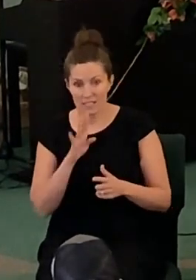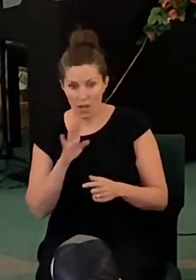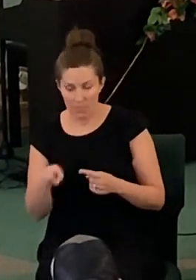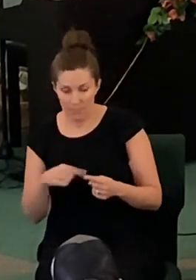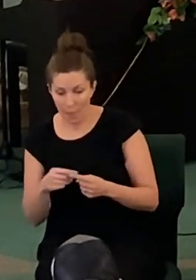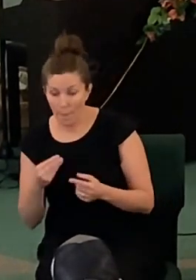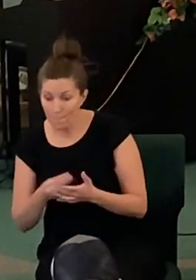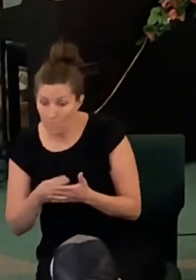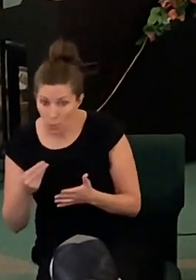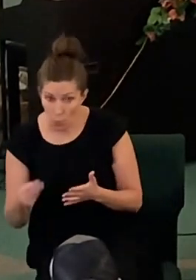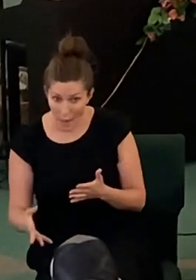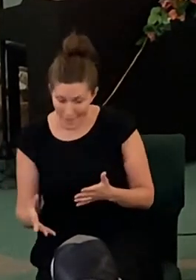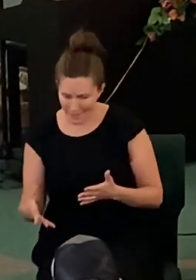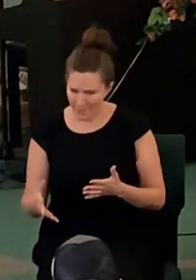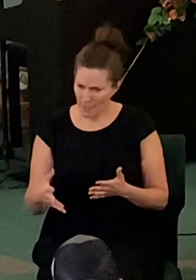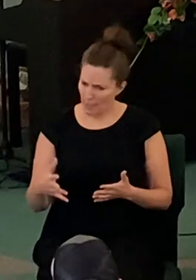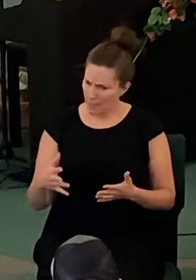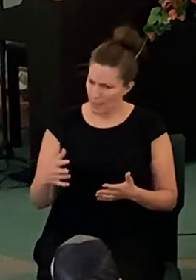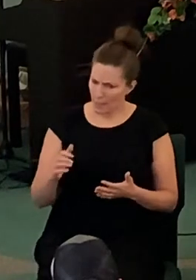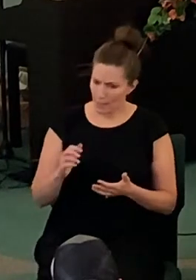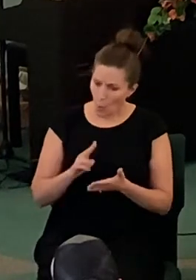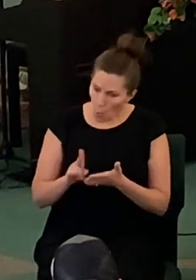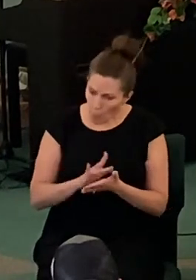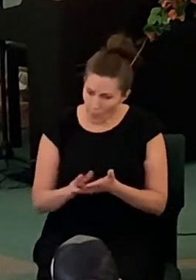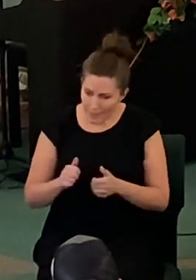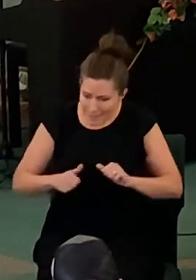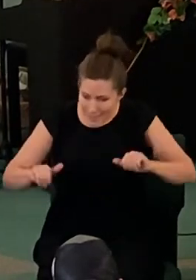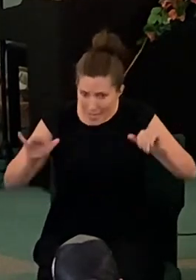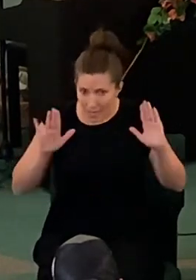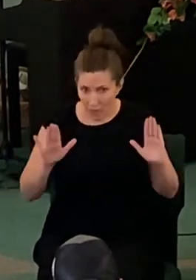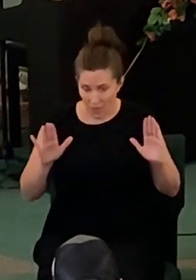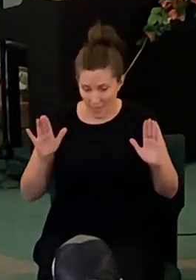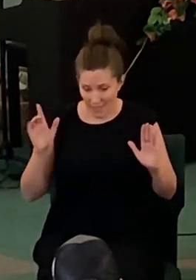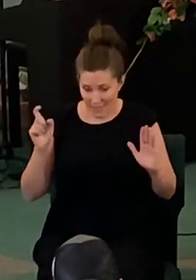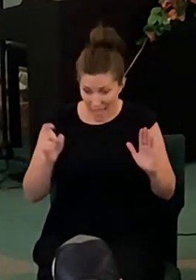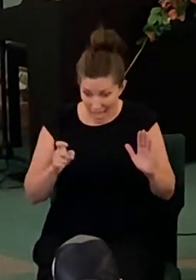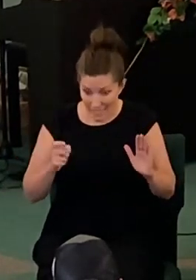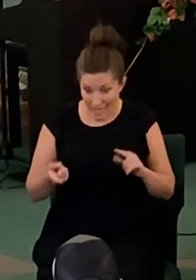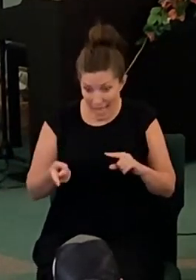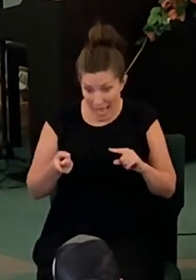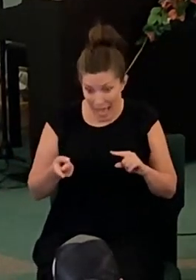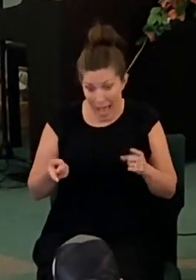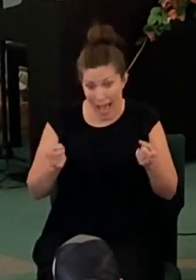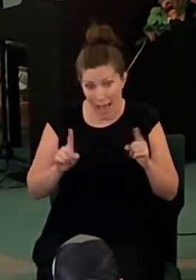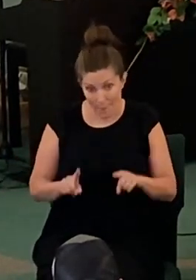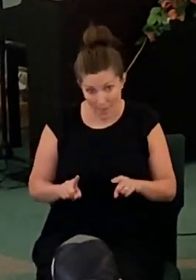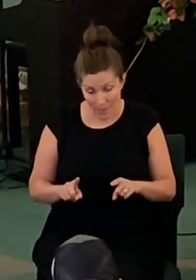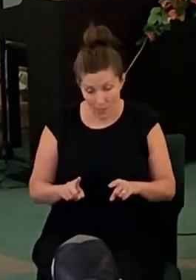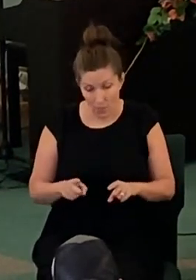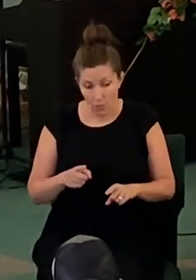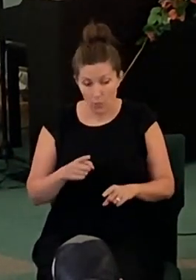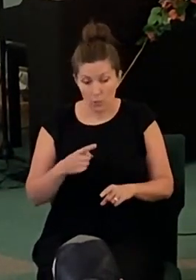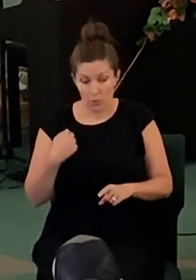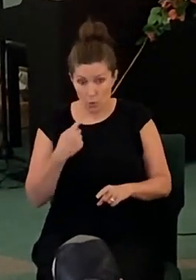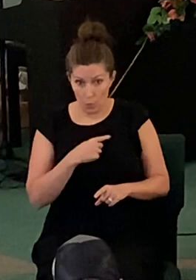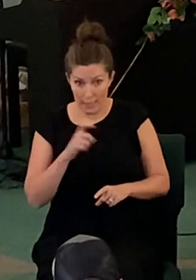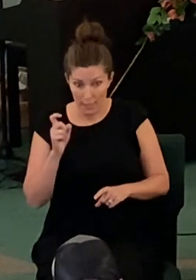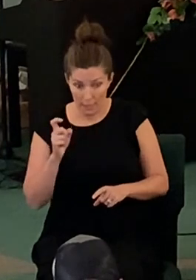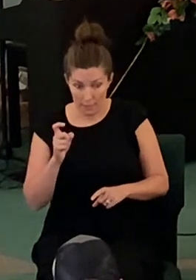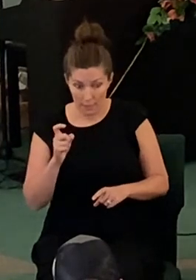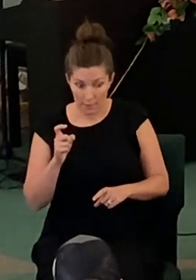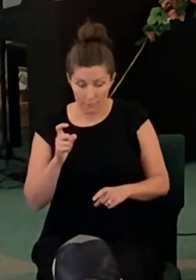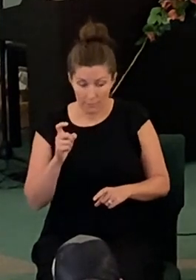family. This holy sacrifice that had to be given to get us into that spiritual family. In